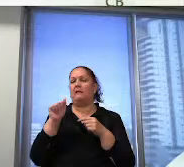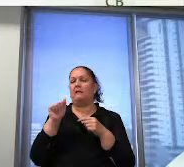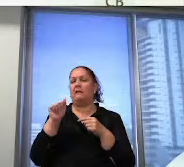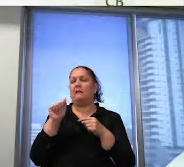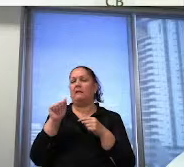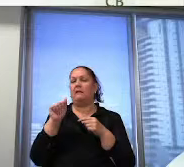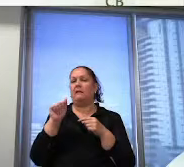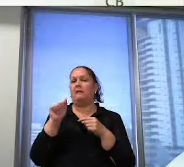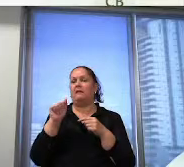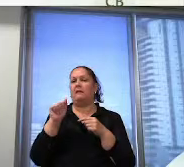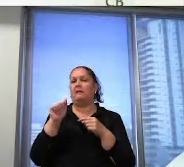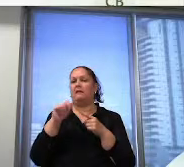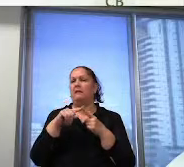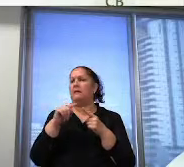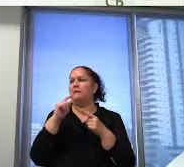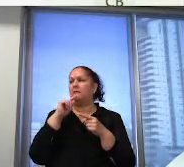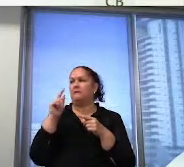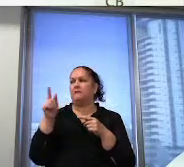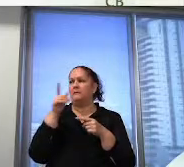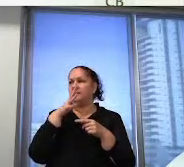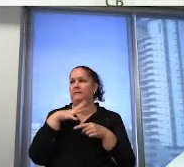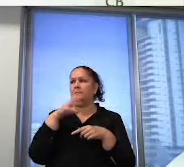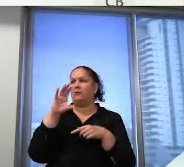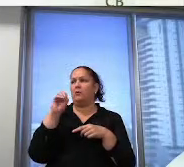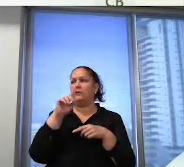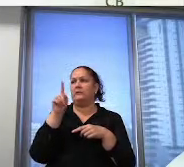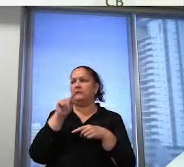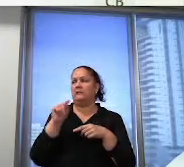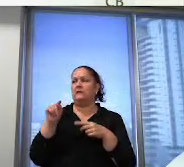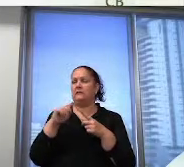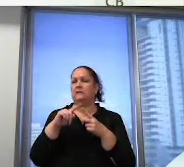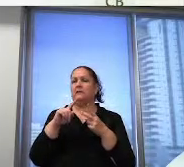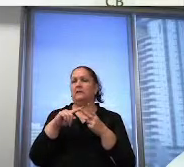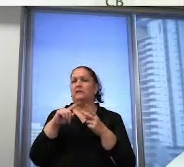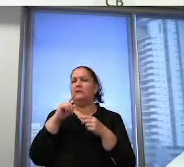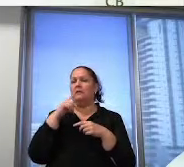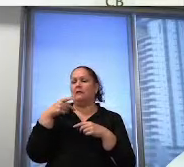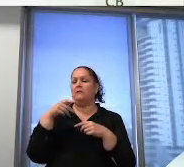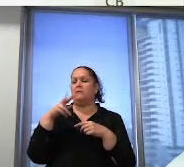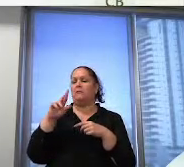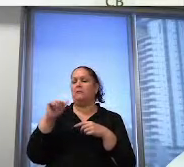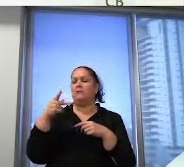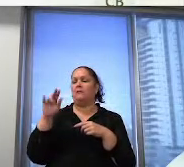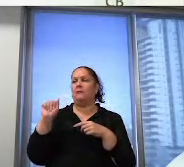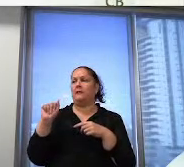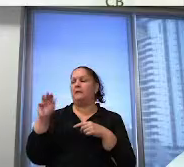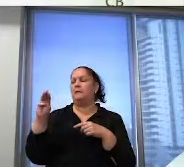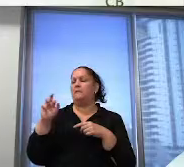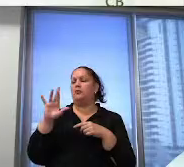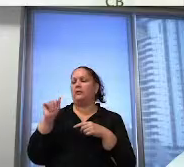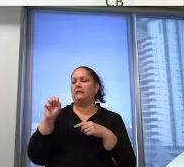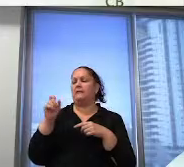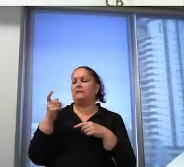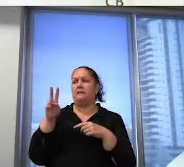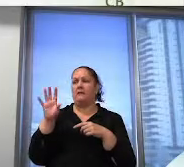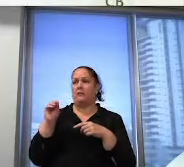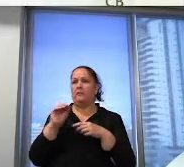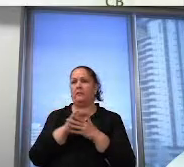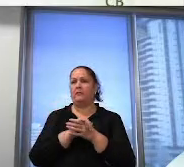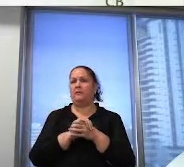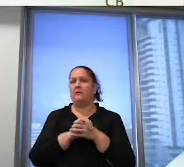Mr. Sorry for the pronunciation, Quinoy Ortiz, and from PREPA, Maria Santiago,